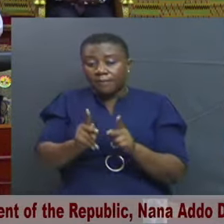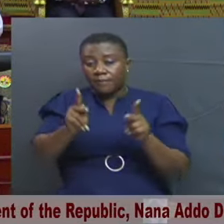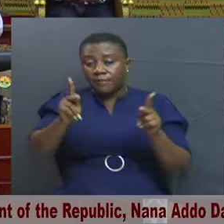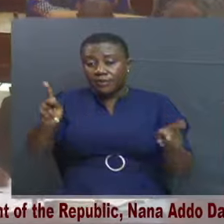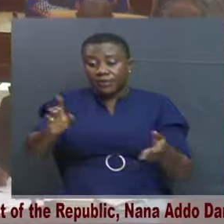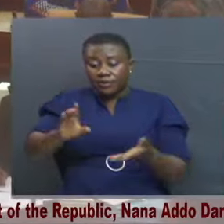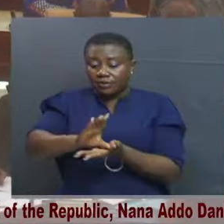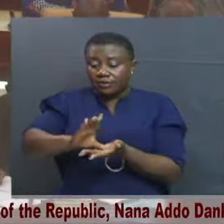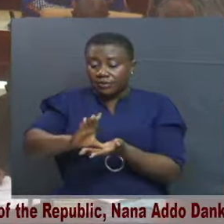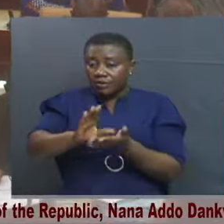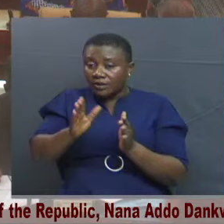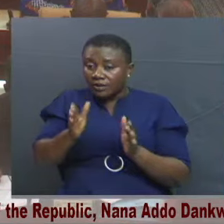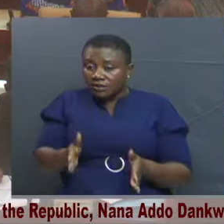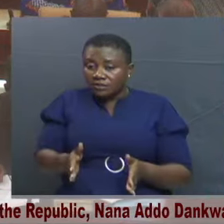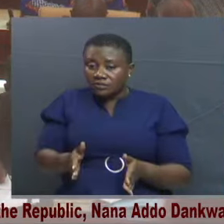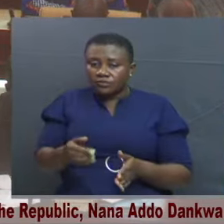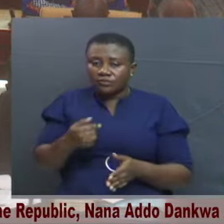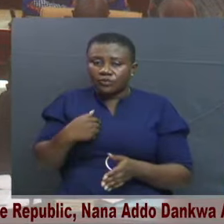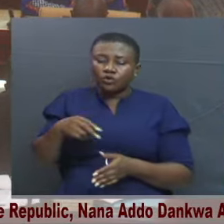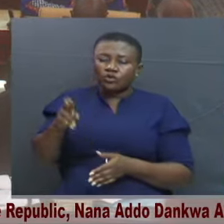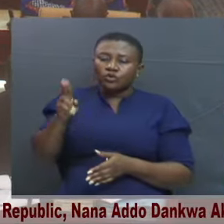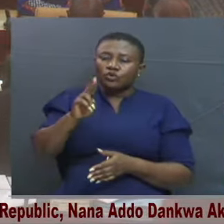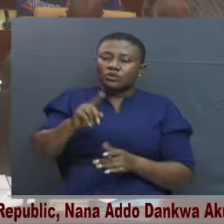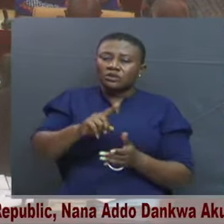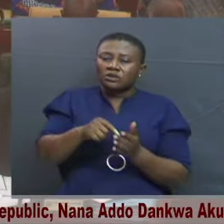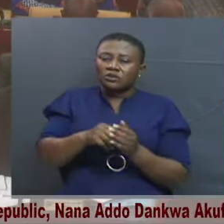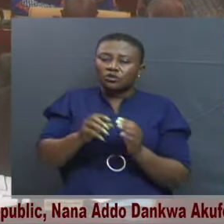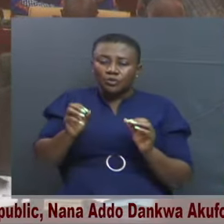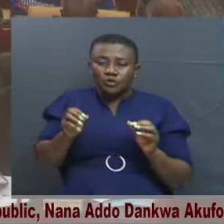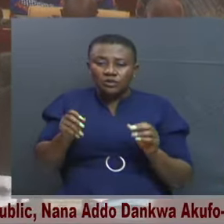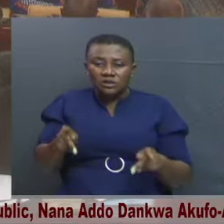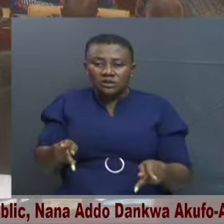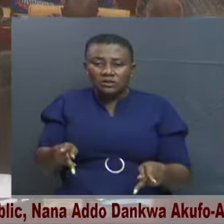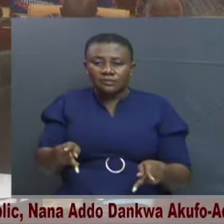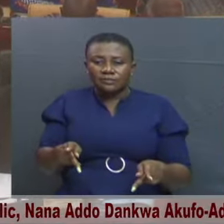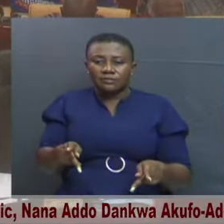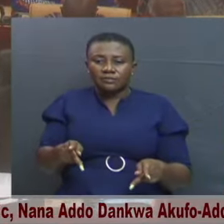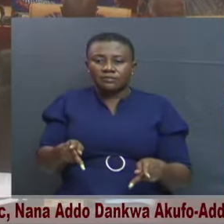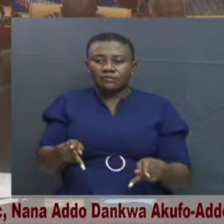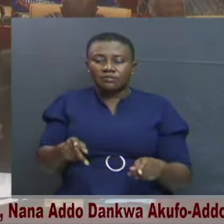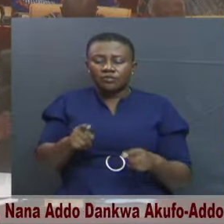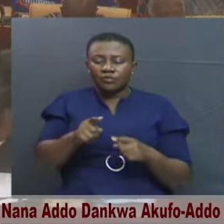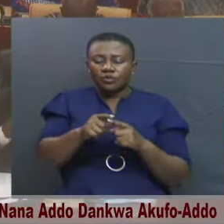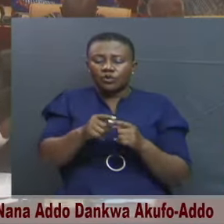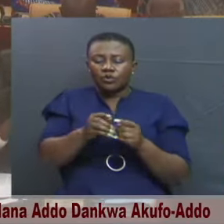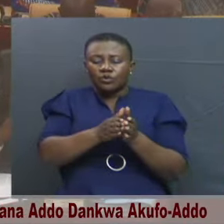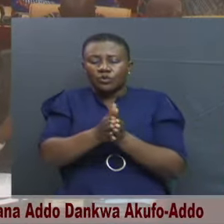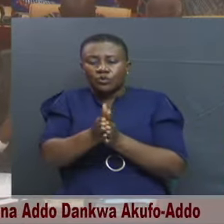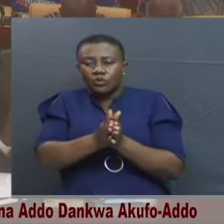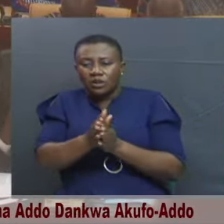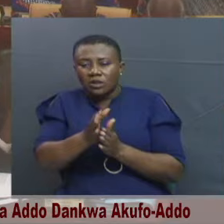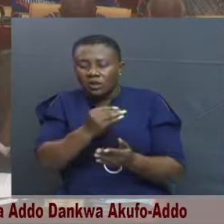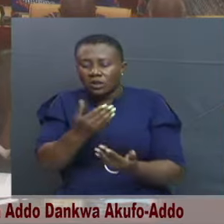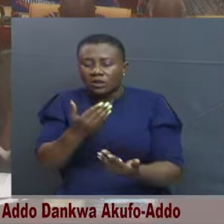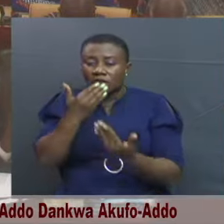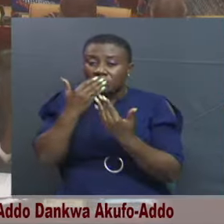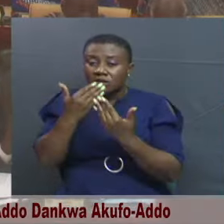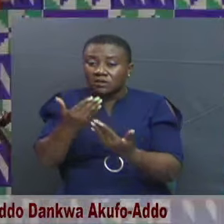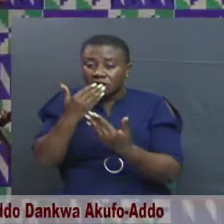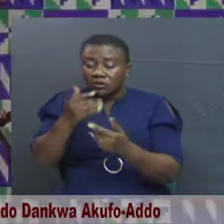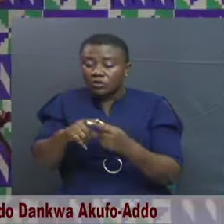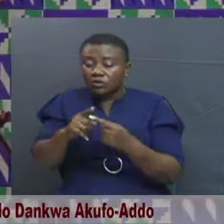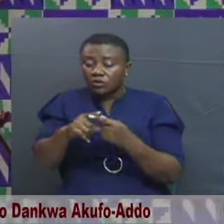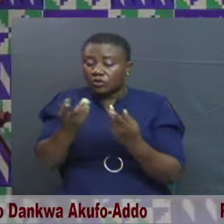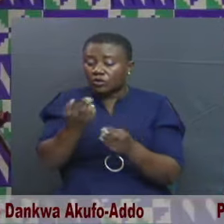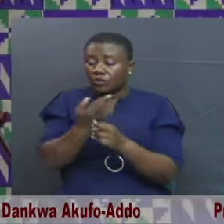creditors and I'll use this occasion to express our appreciation to the Republic of